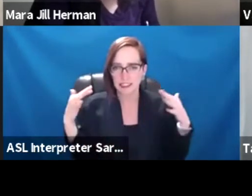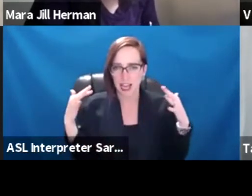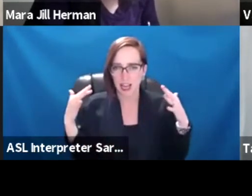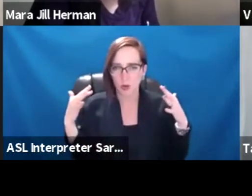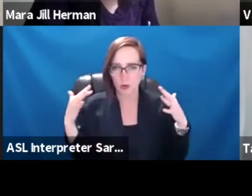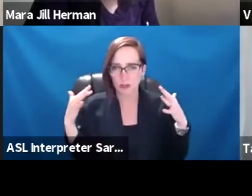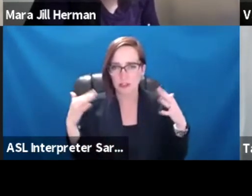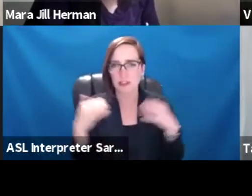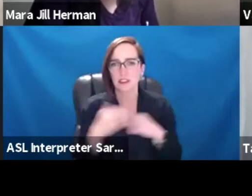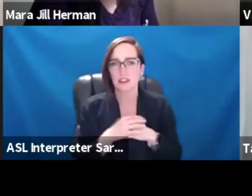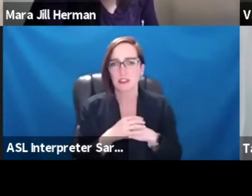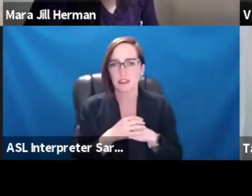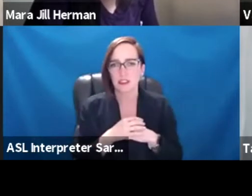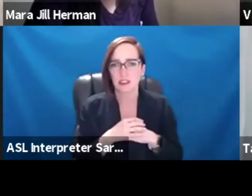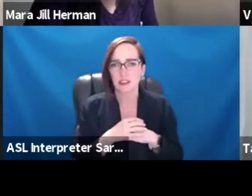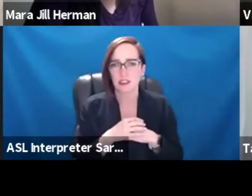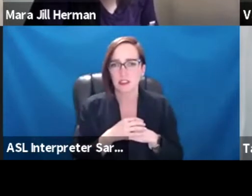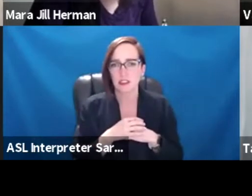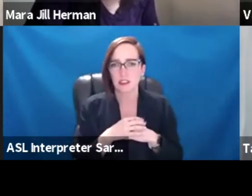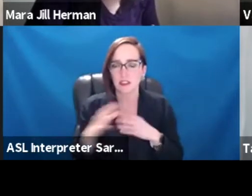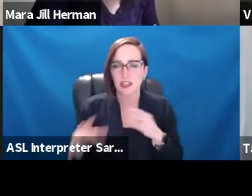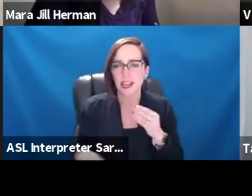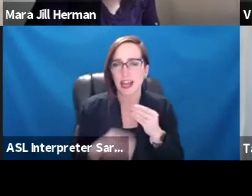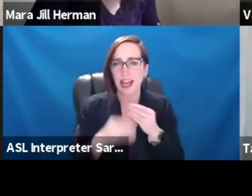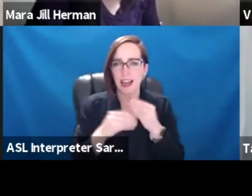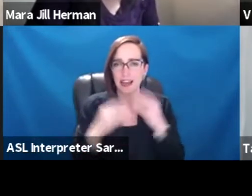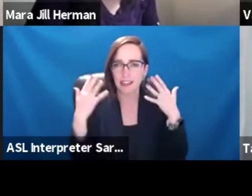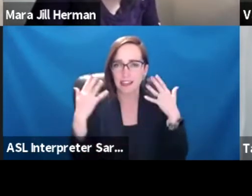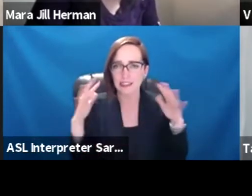Bringing this sound in,